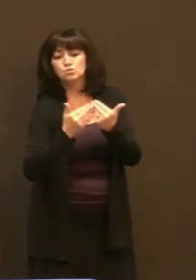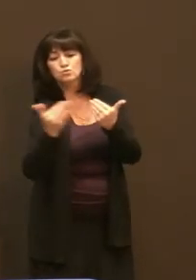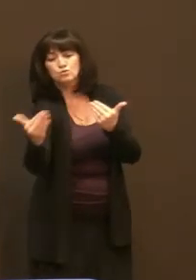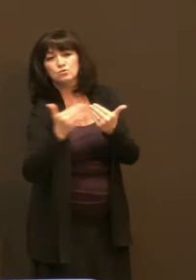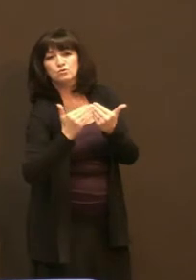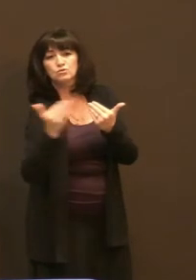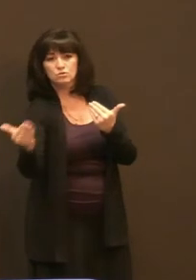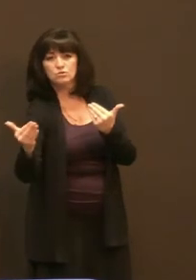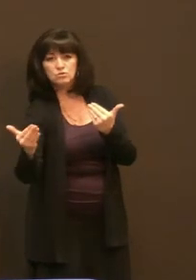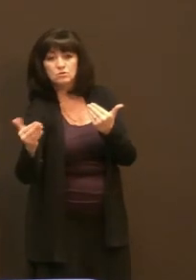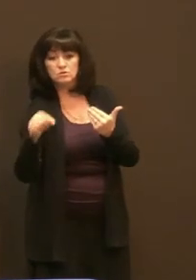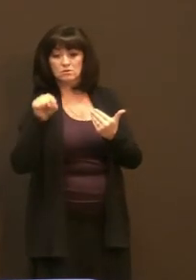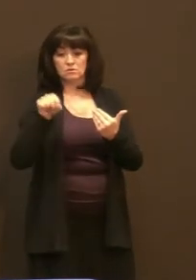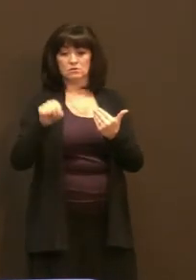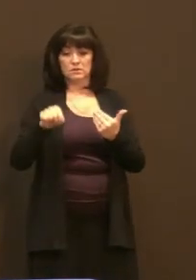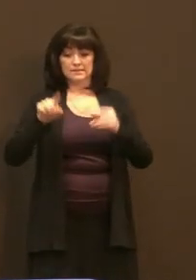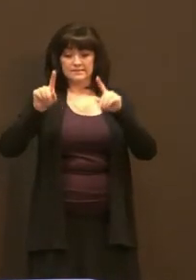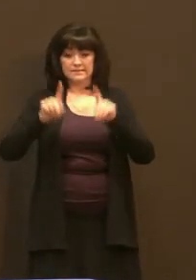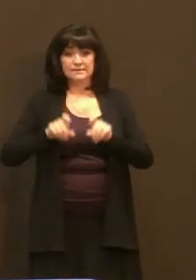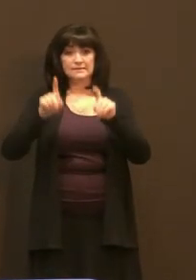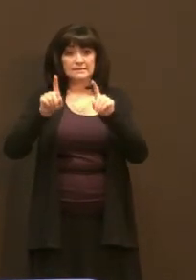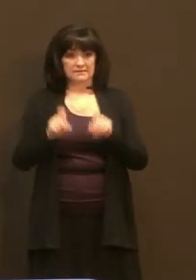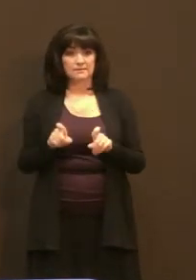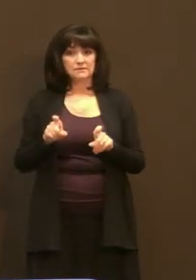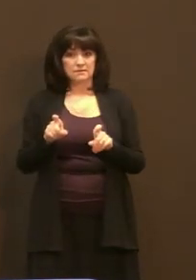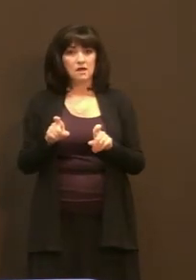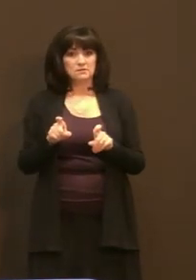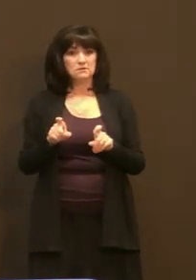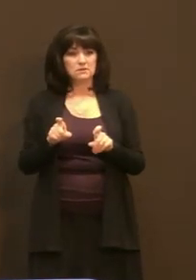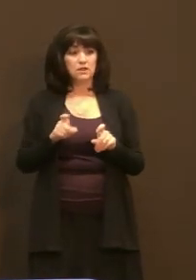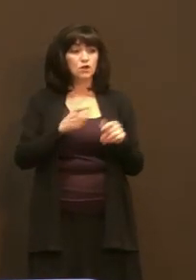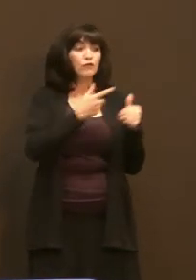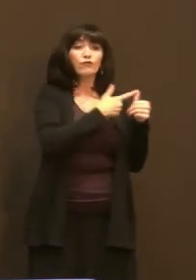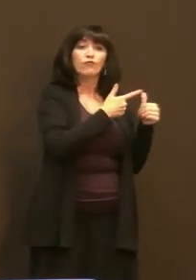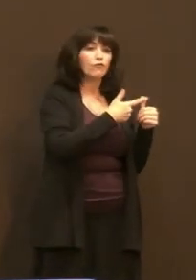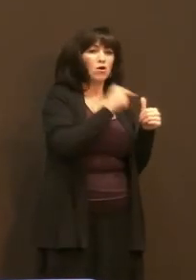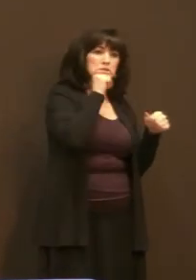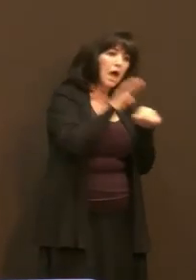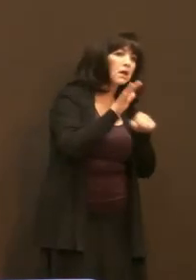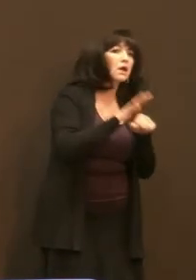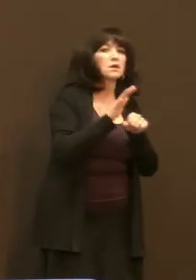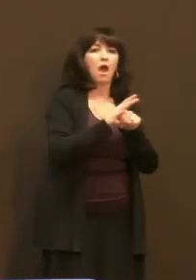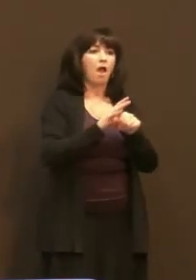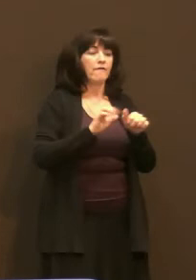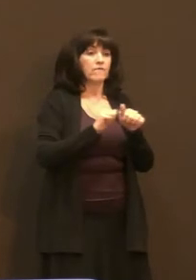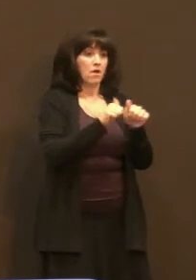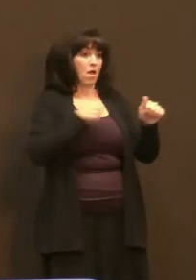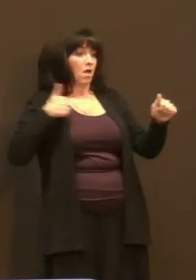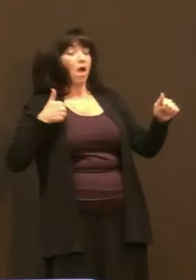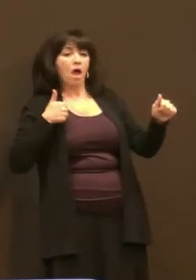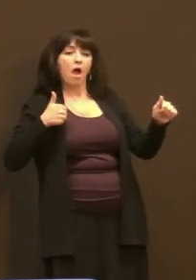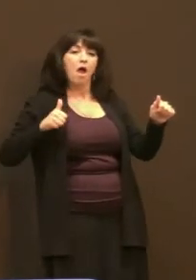use testing to reopen our economy.